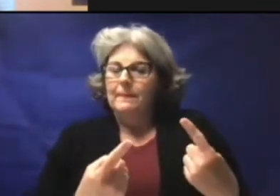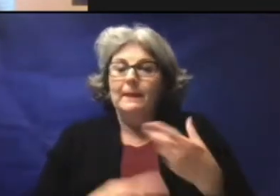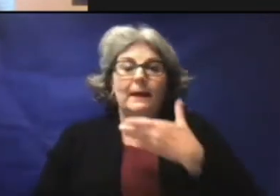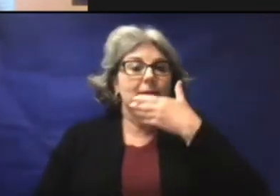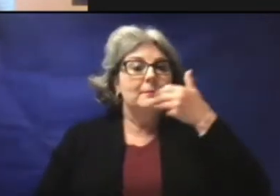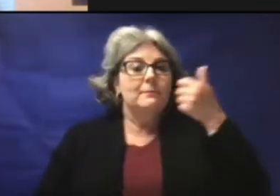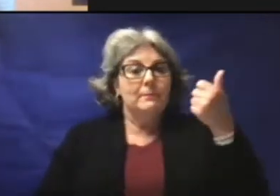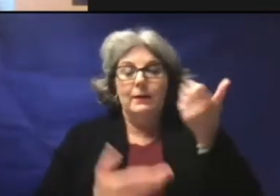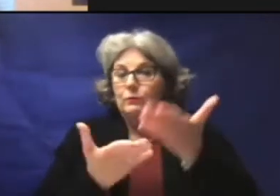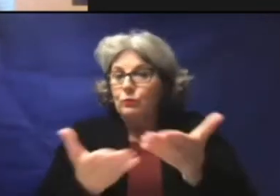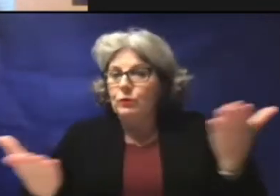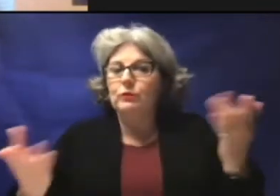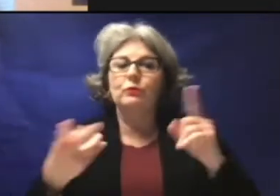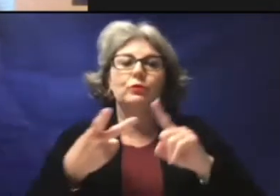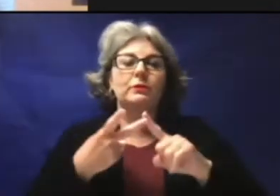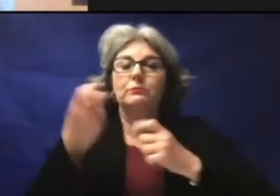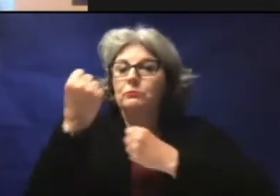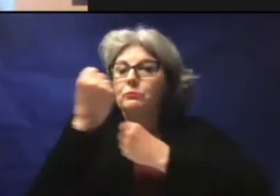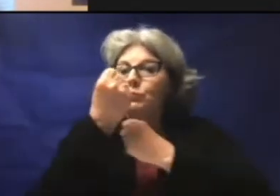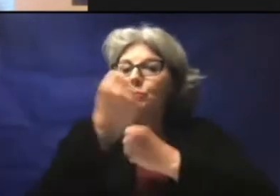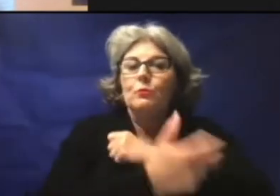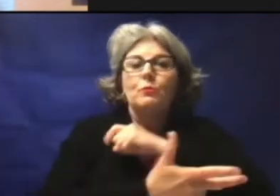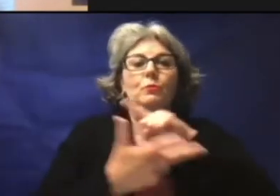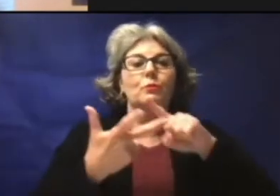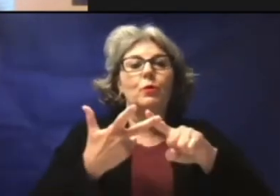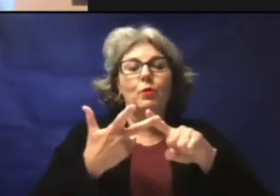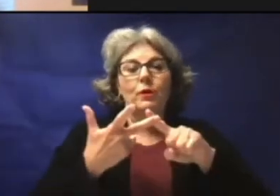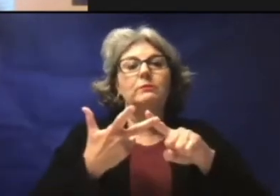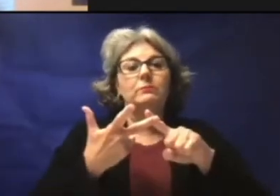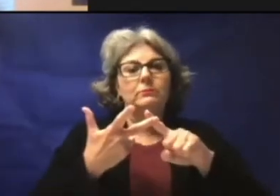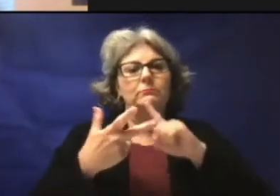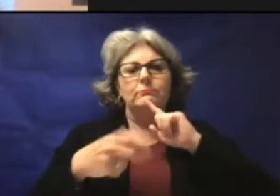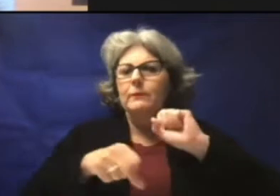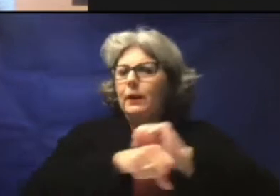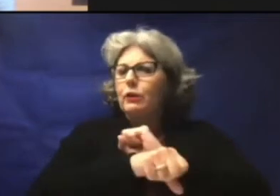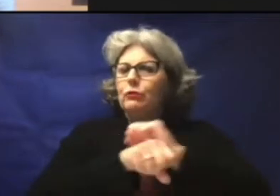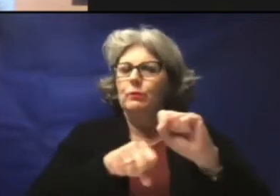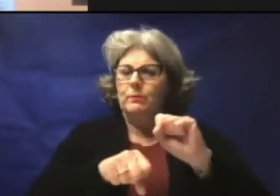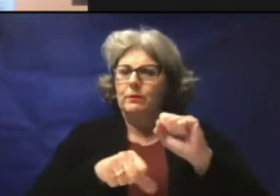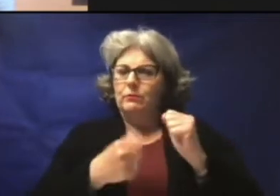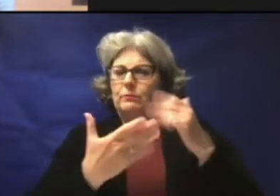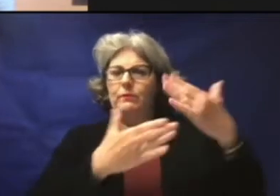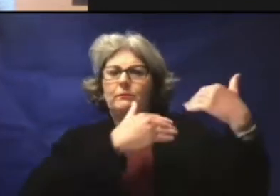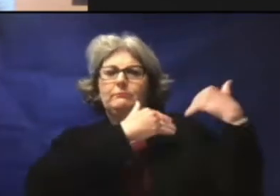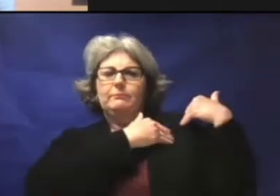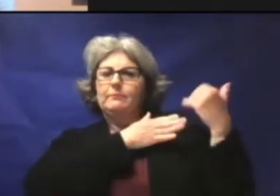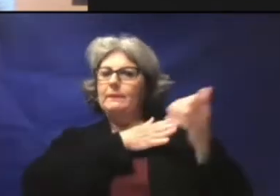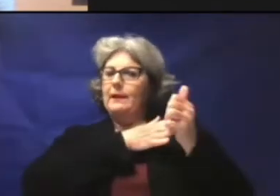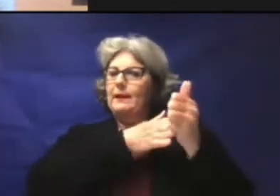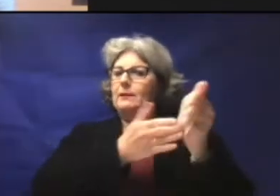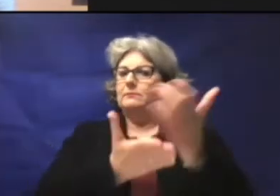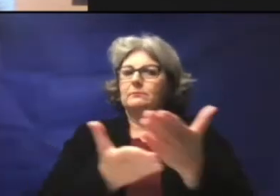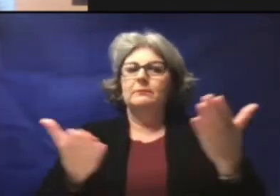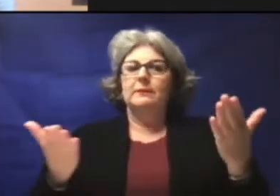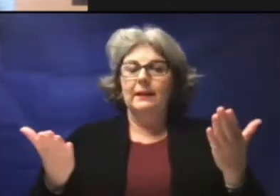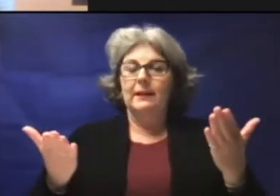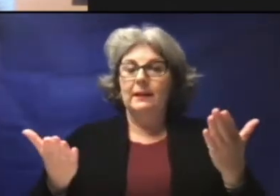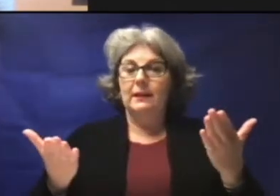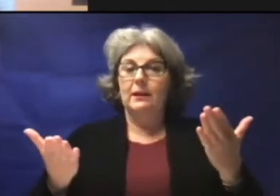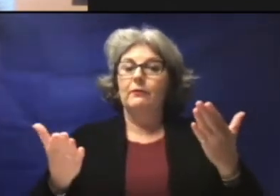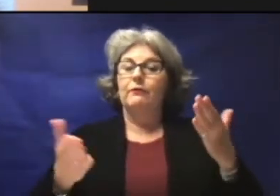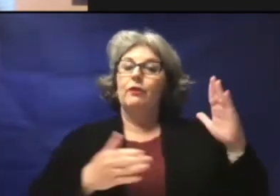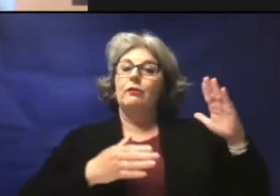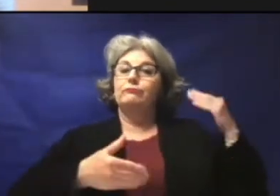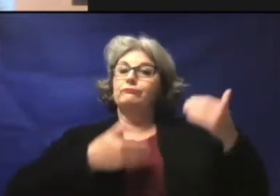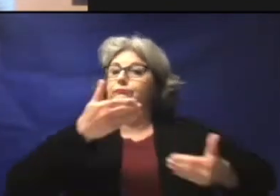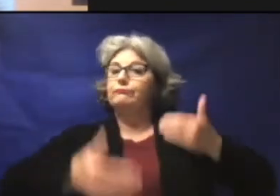way. Resources, support, and just really accountability and leading from behind